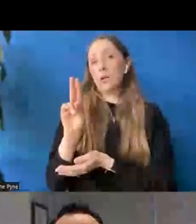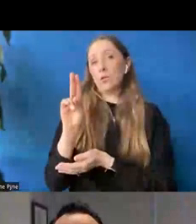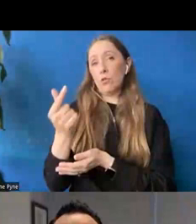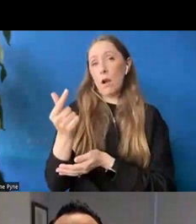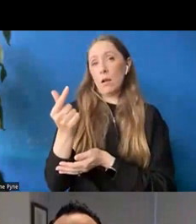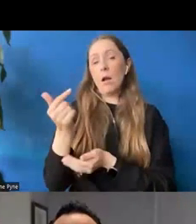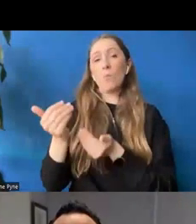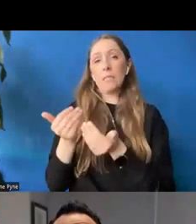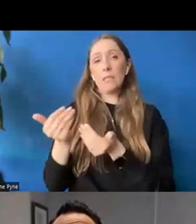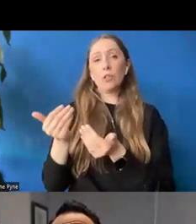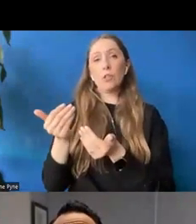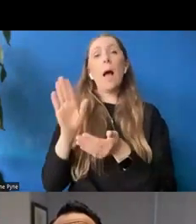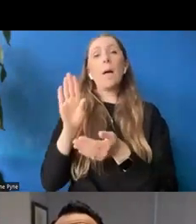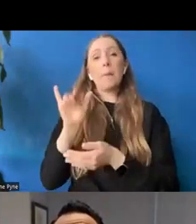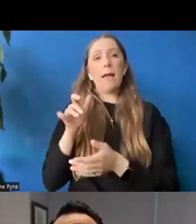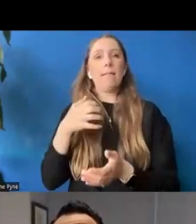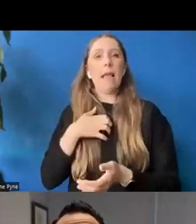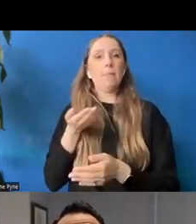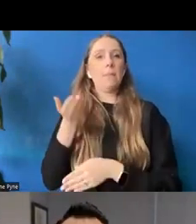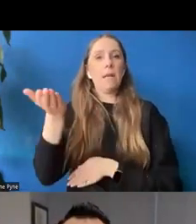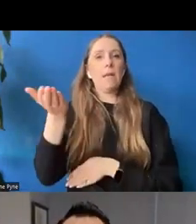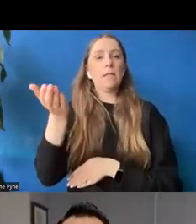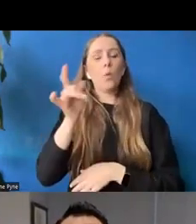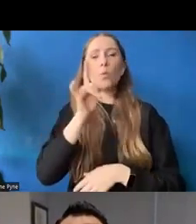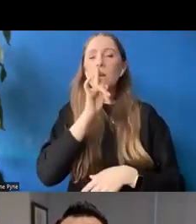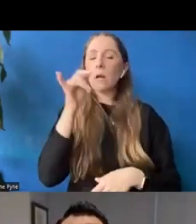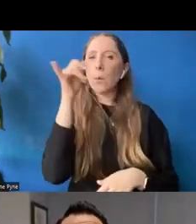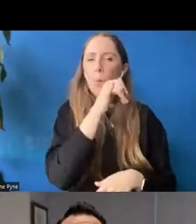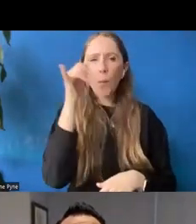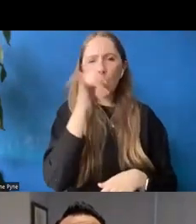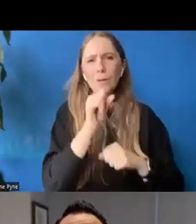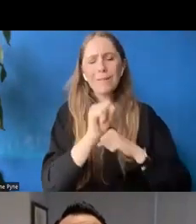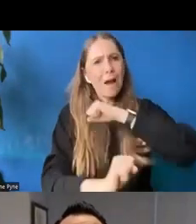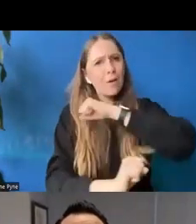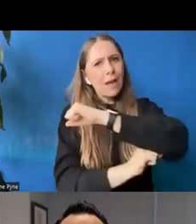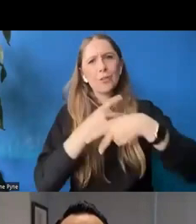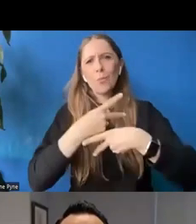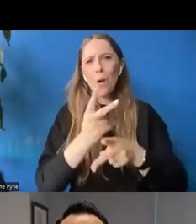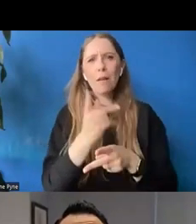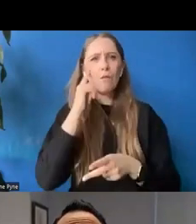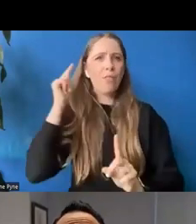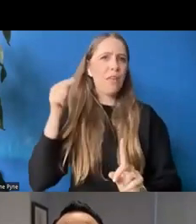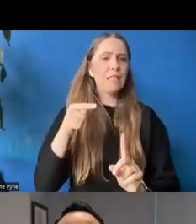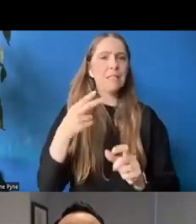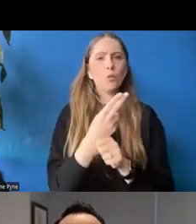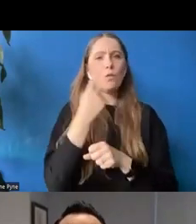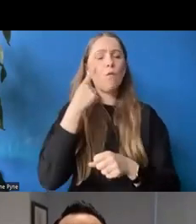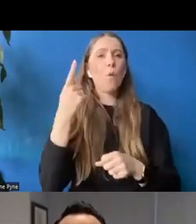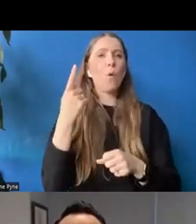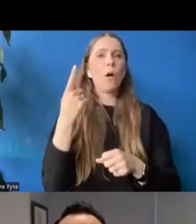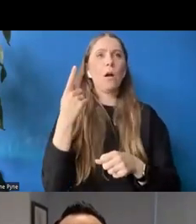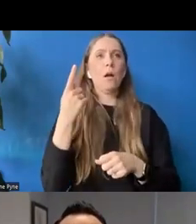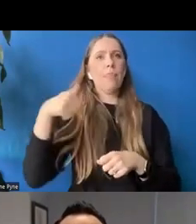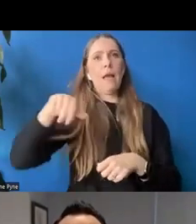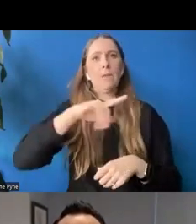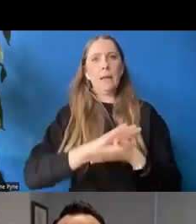claims submitted. So we think this is a really foundational product and report for users to get familiar with